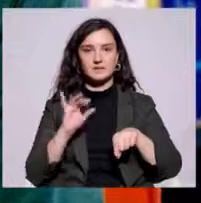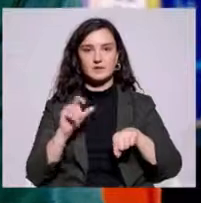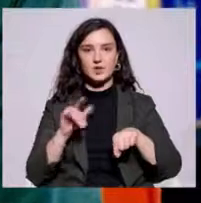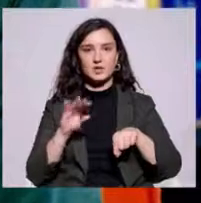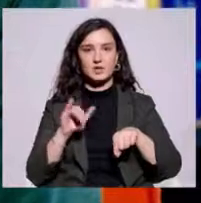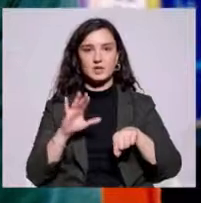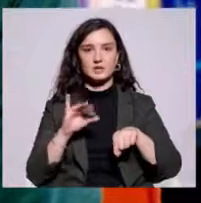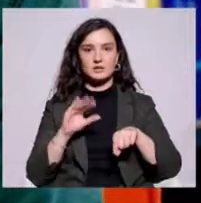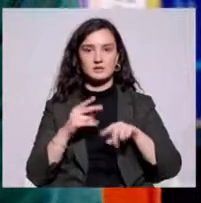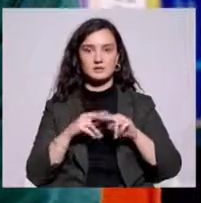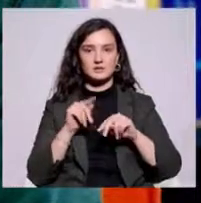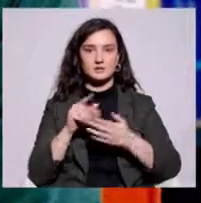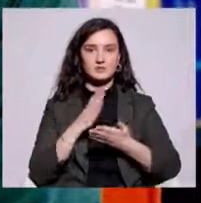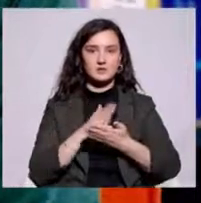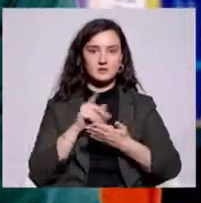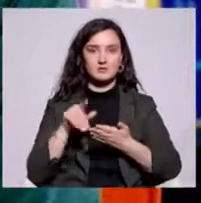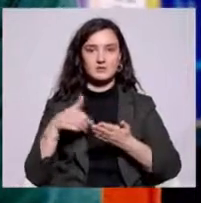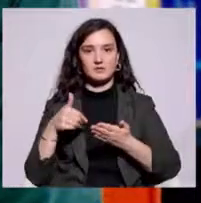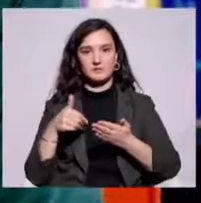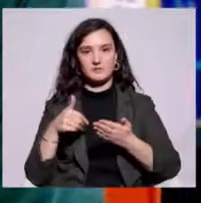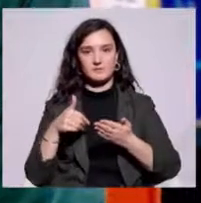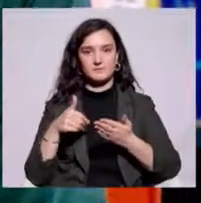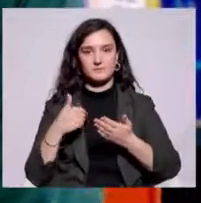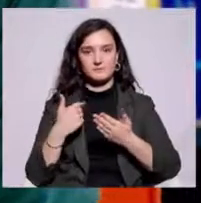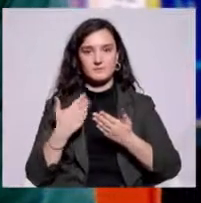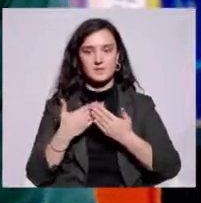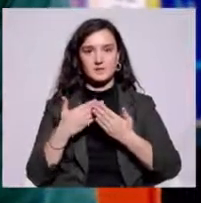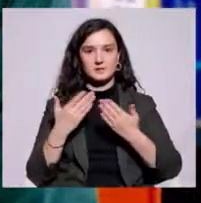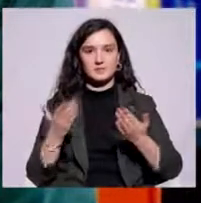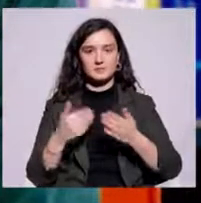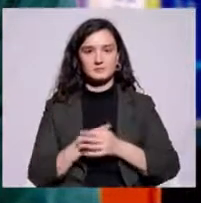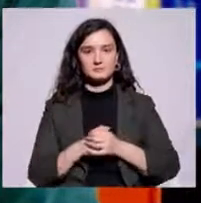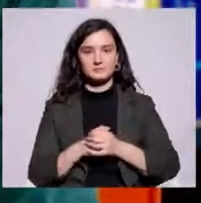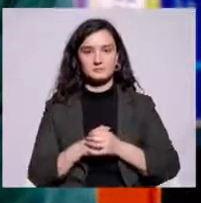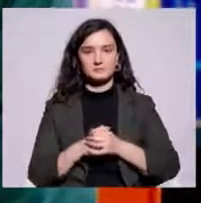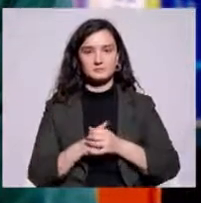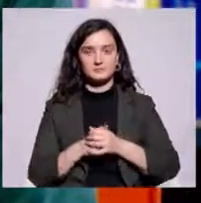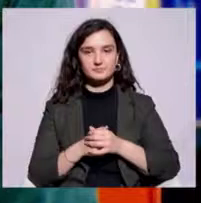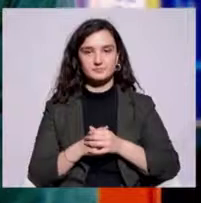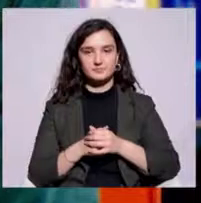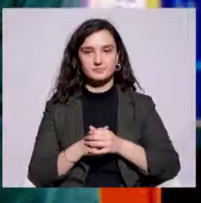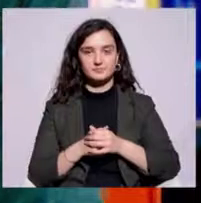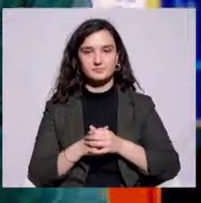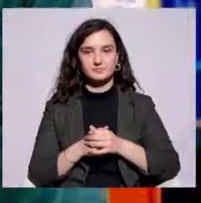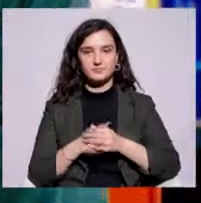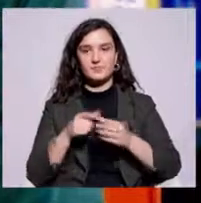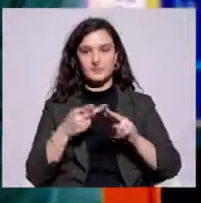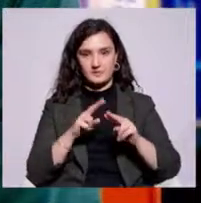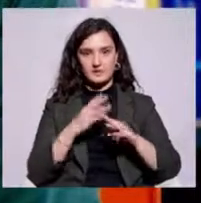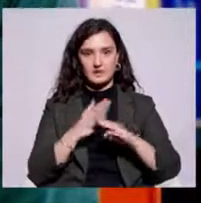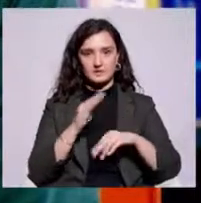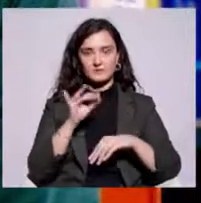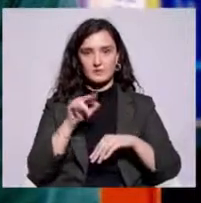form of there is and there are. For example, is there a folder on